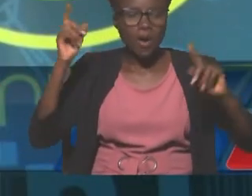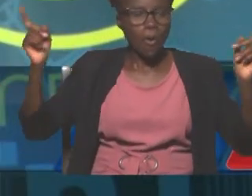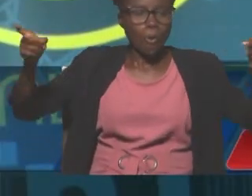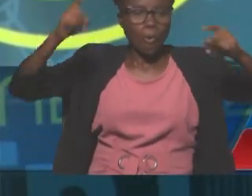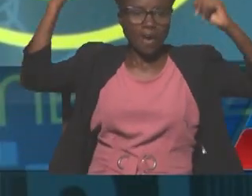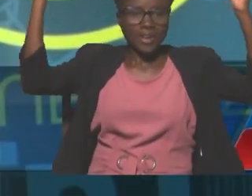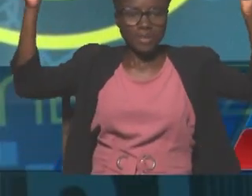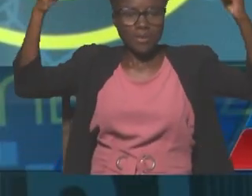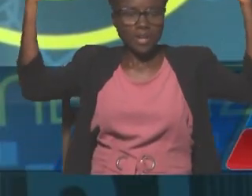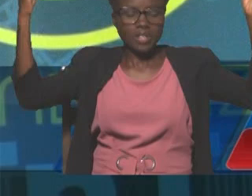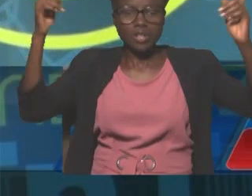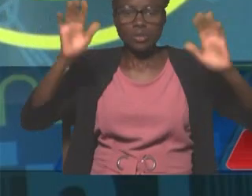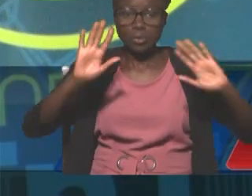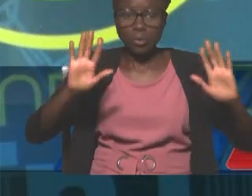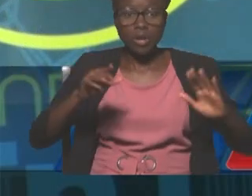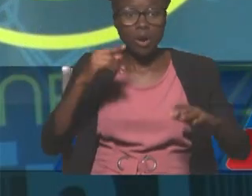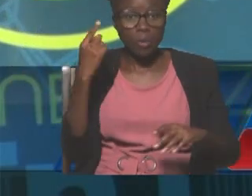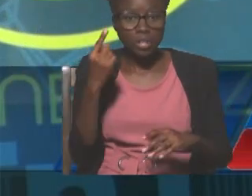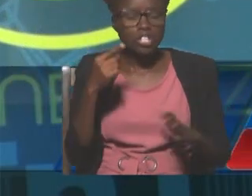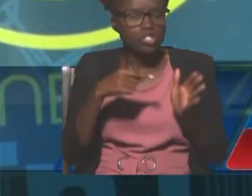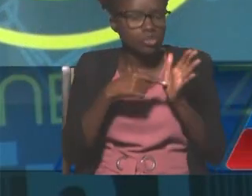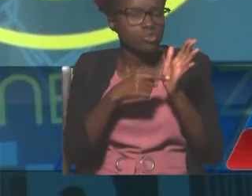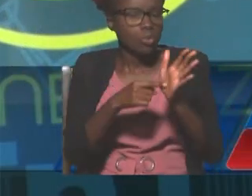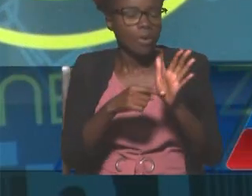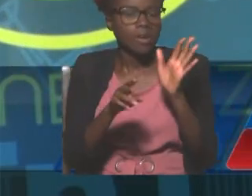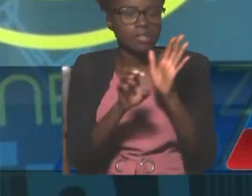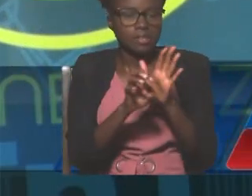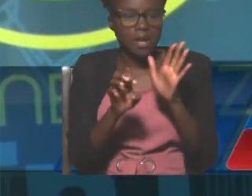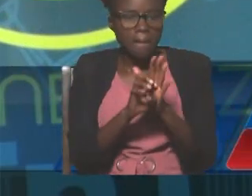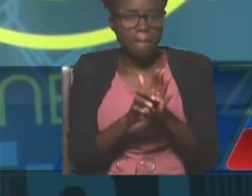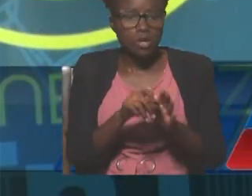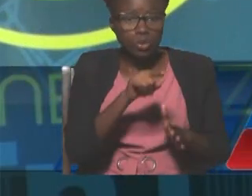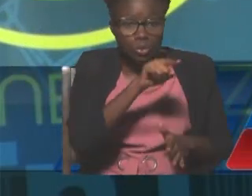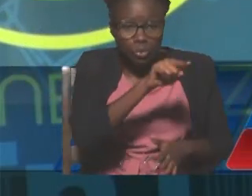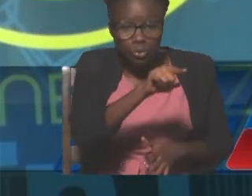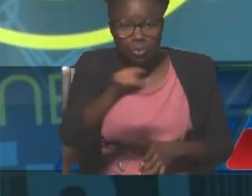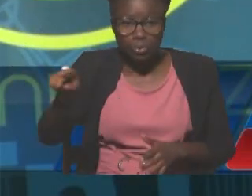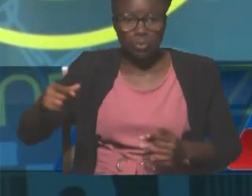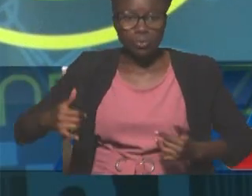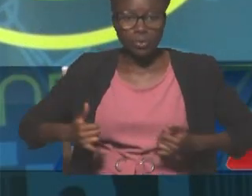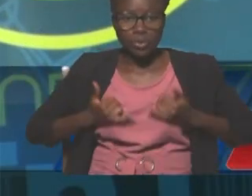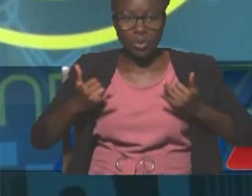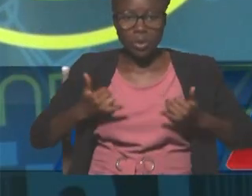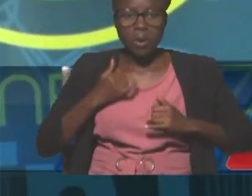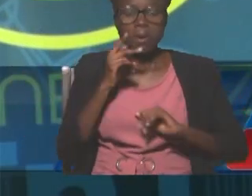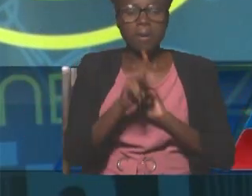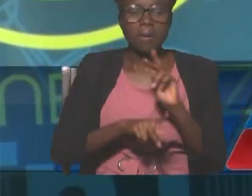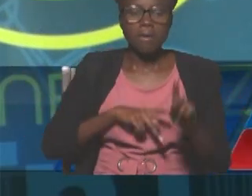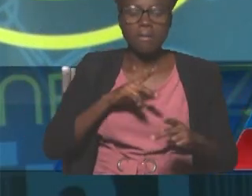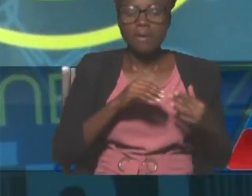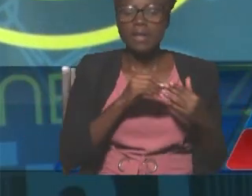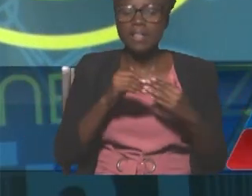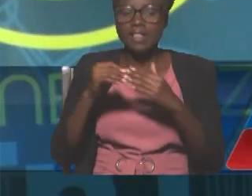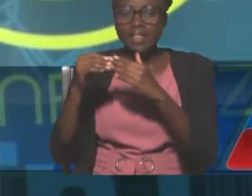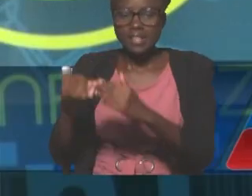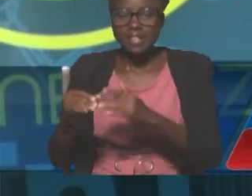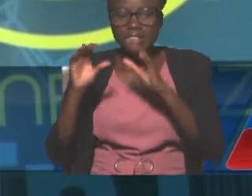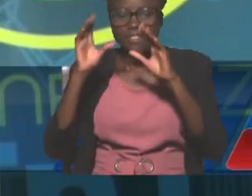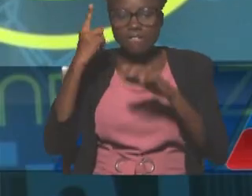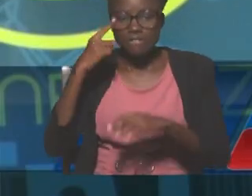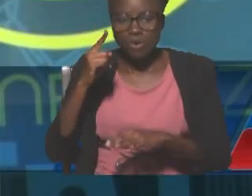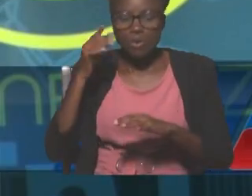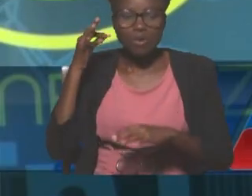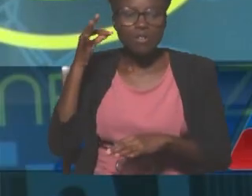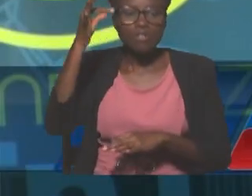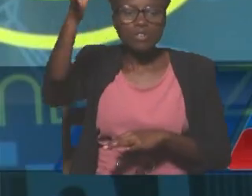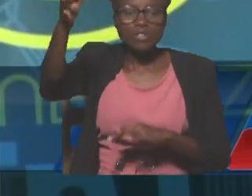but in setting a bold example for what youth leadership in sustainability looks like. You